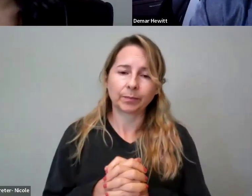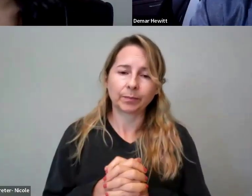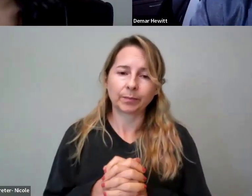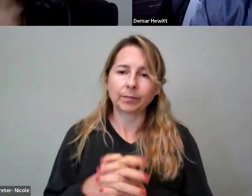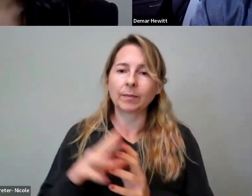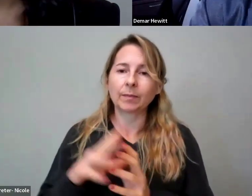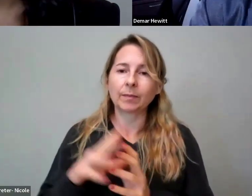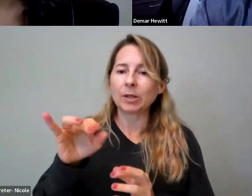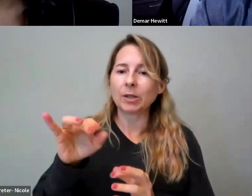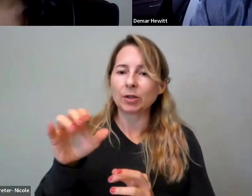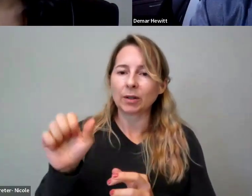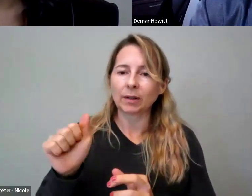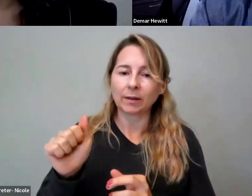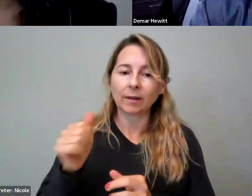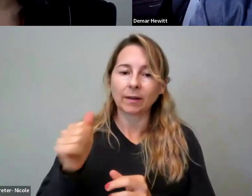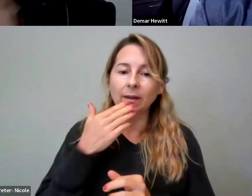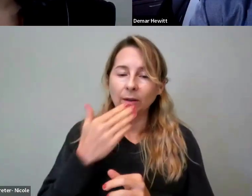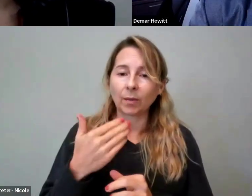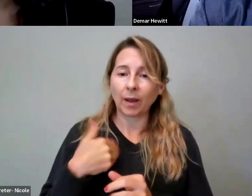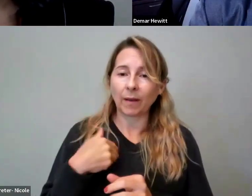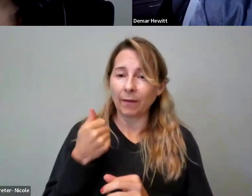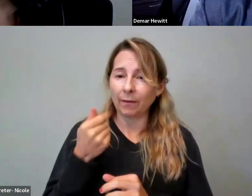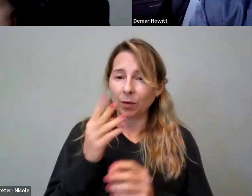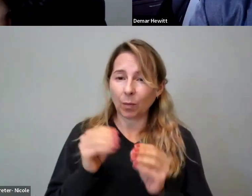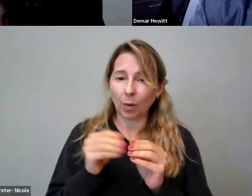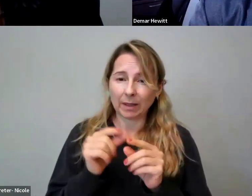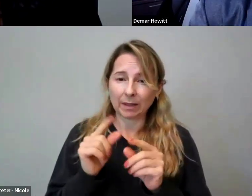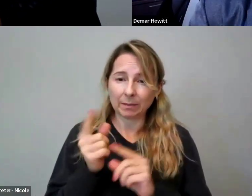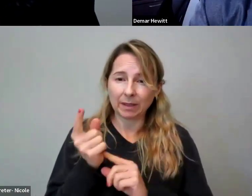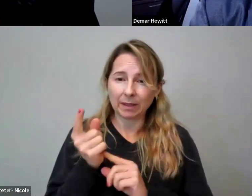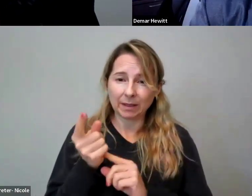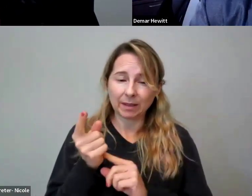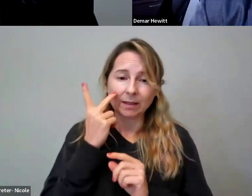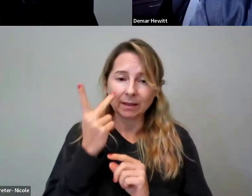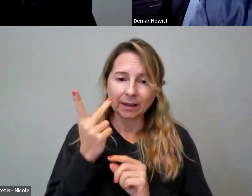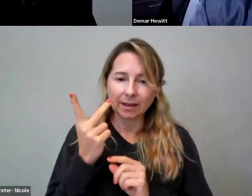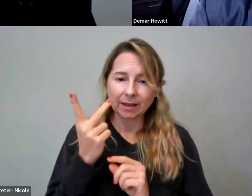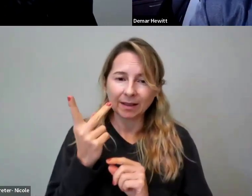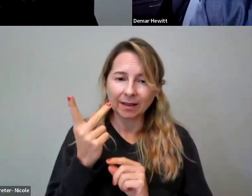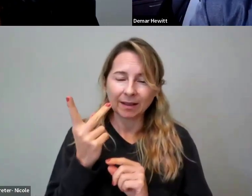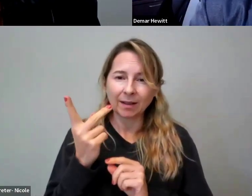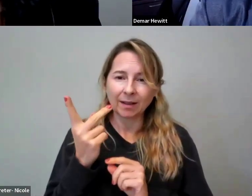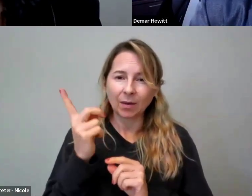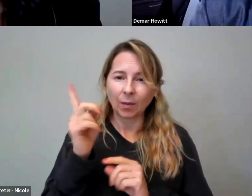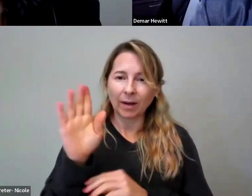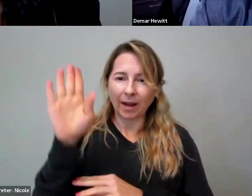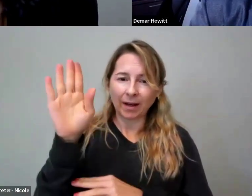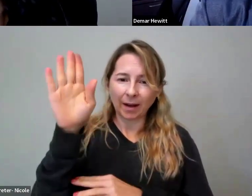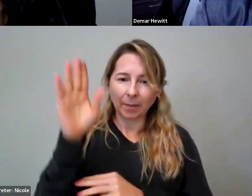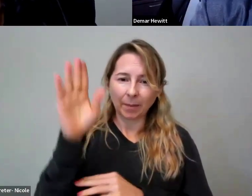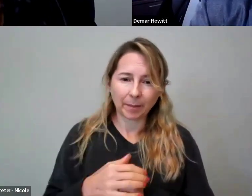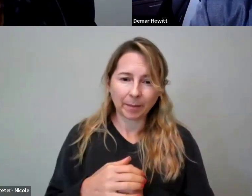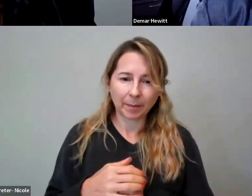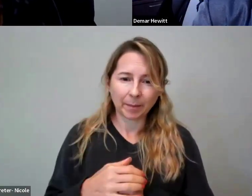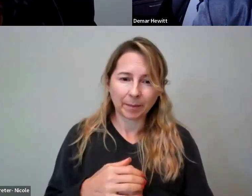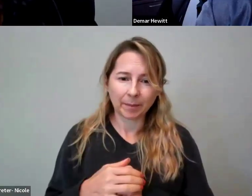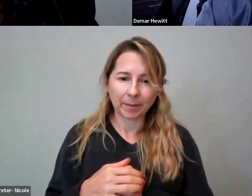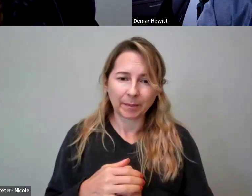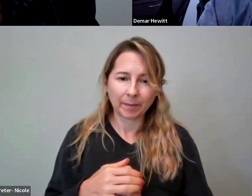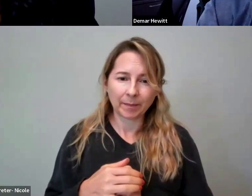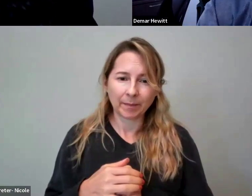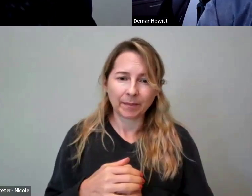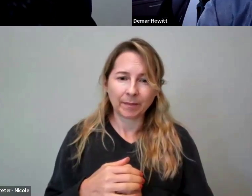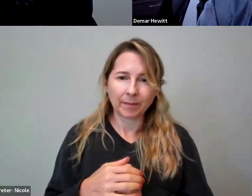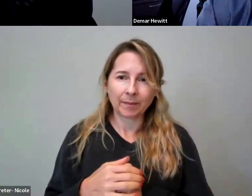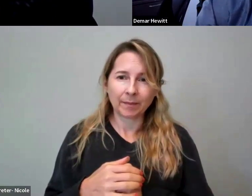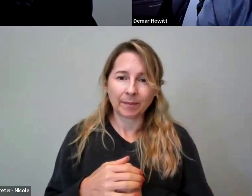Thank you. And we do still have a few more minutes. And I see that there's a hand up in the audience. If you can just please put